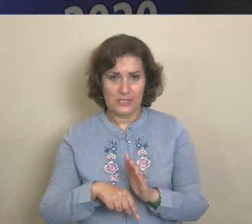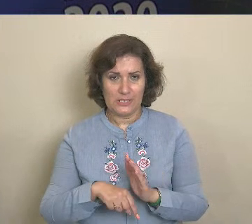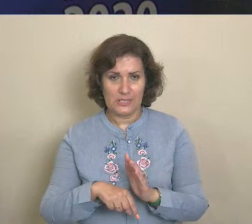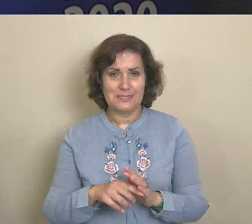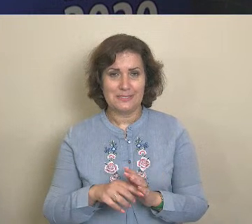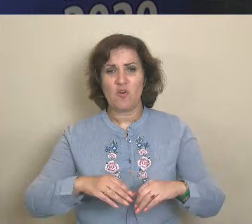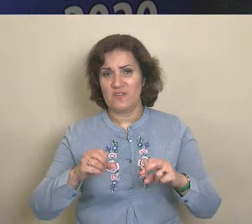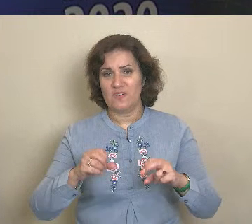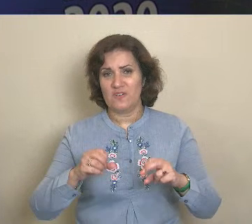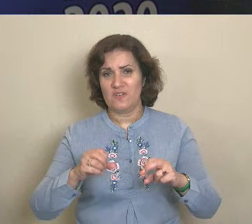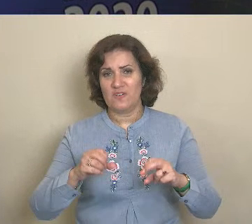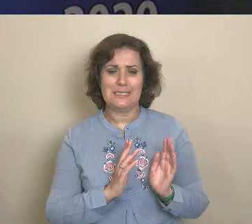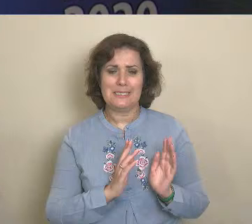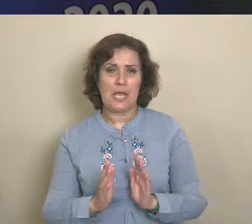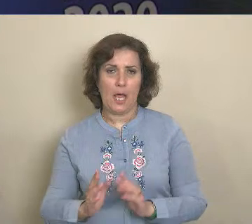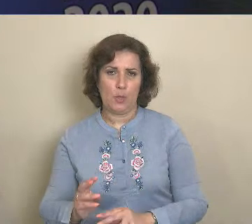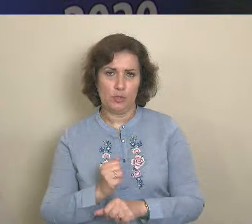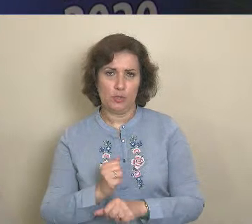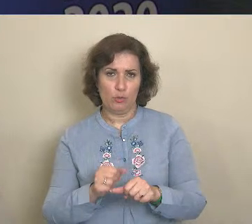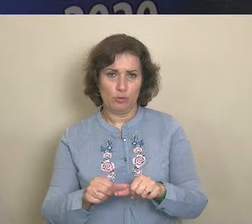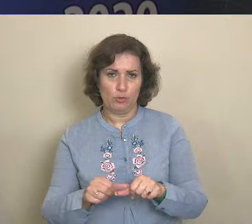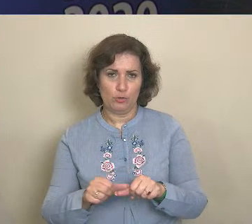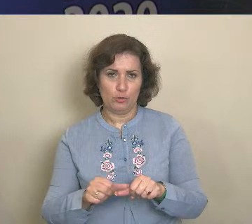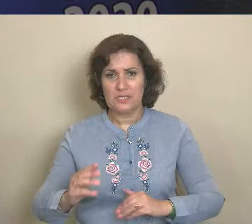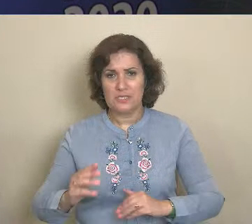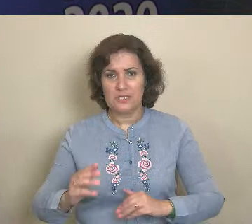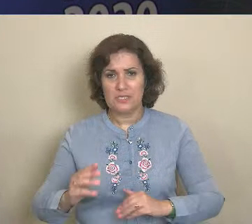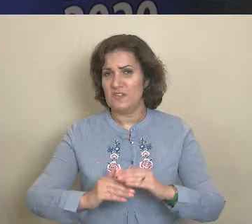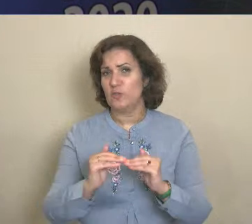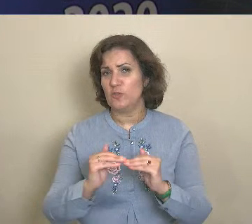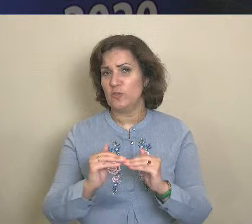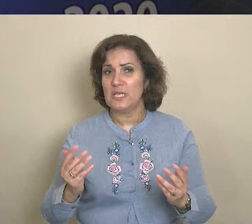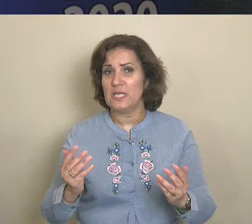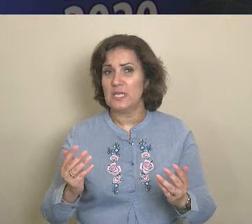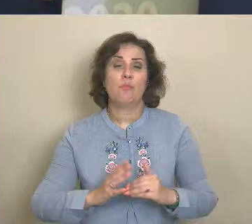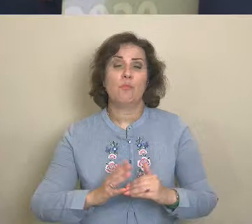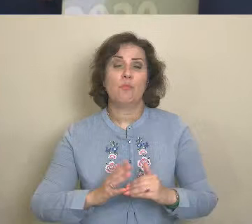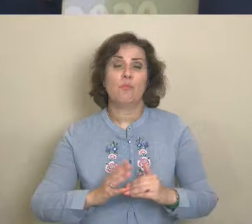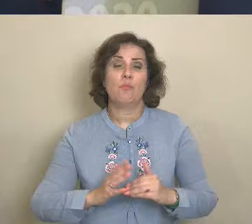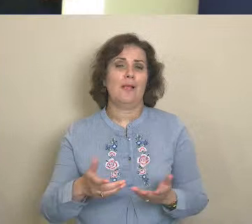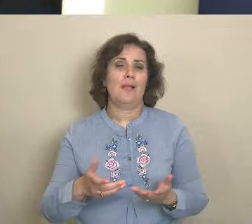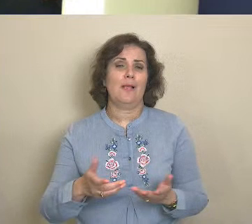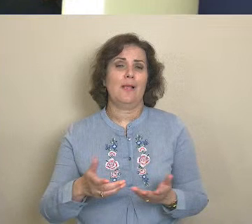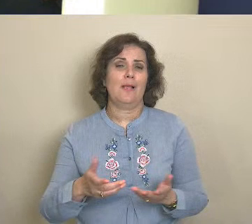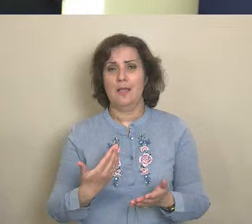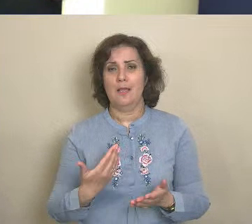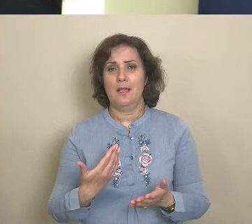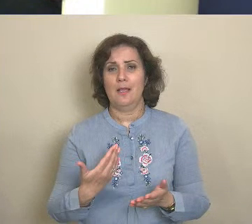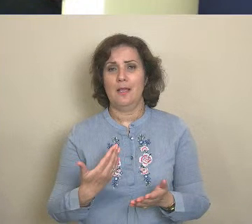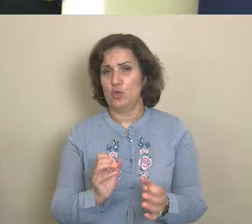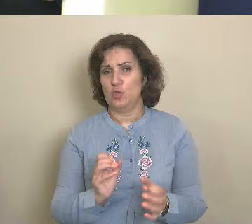the question about professionalism of the TCs.